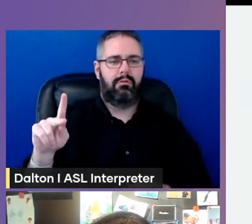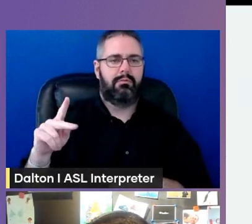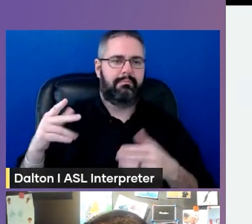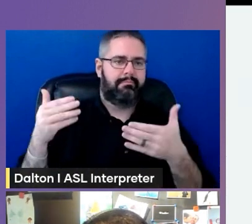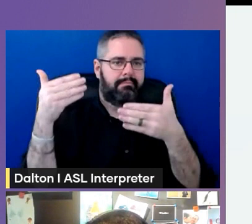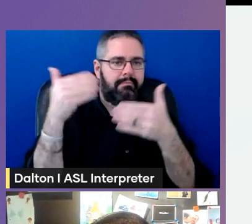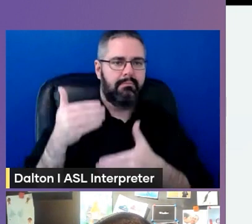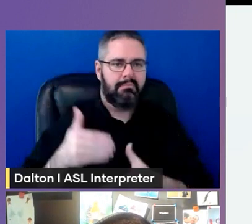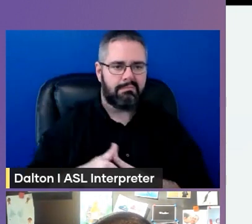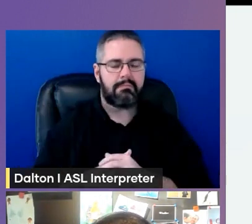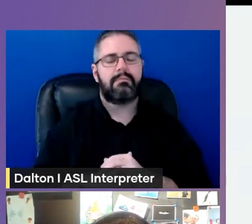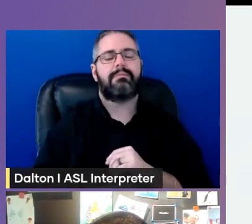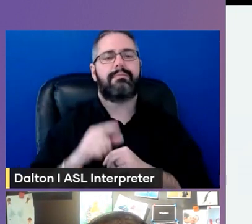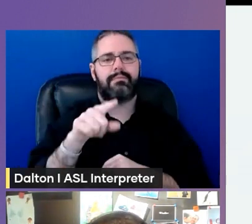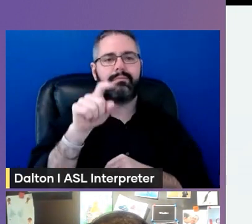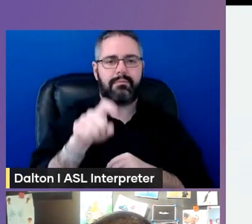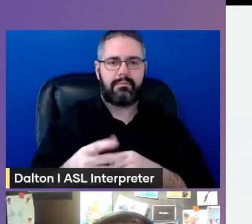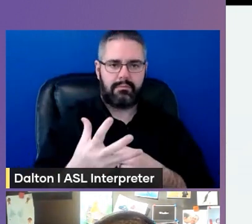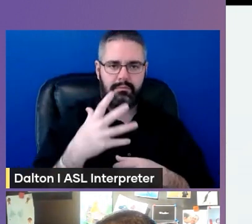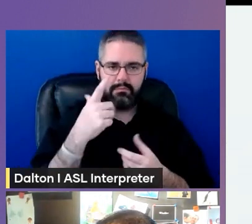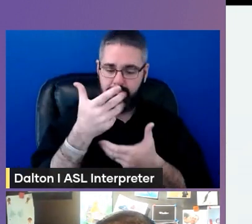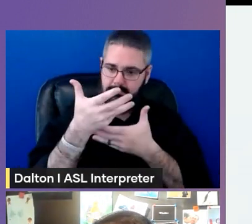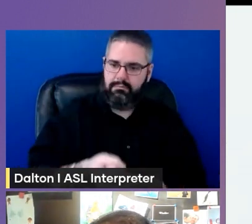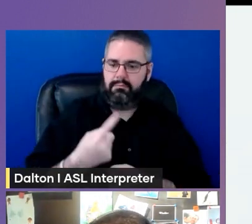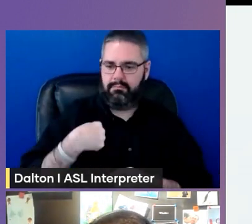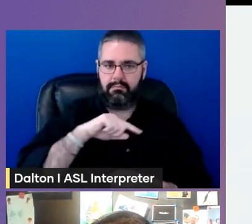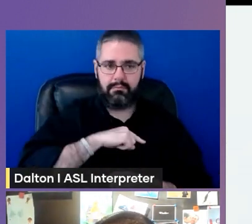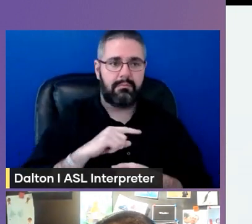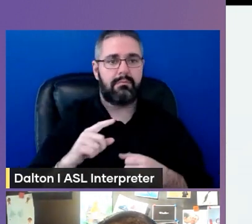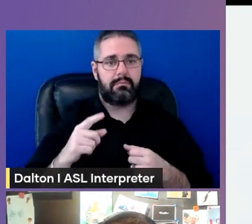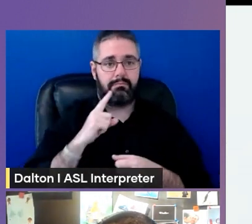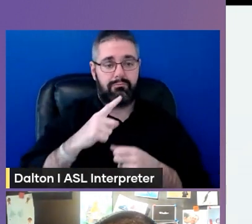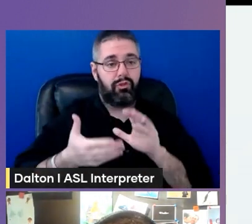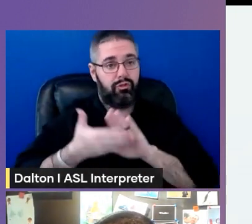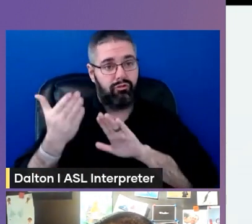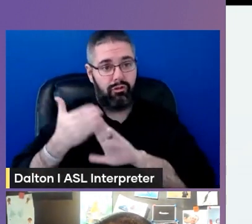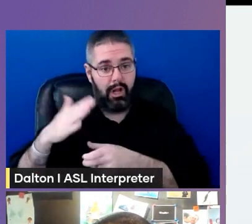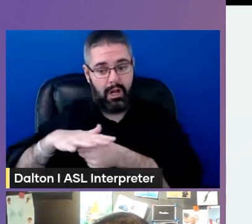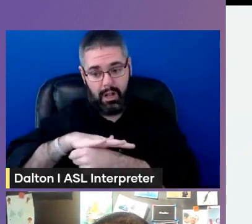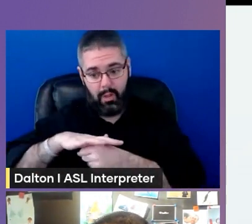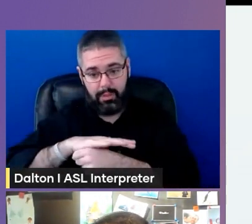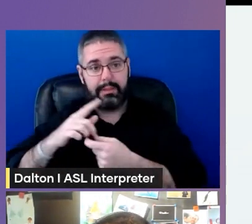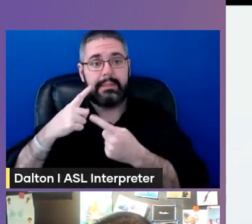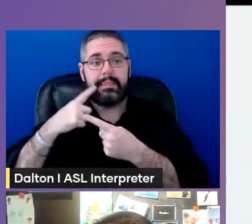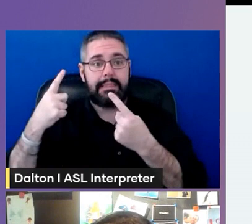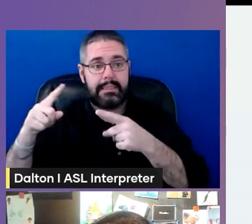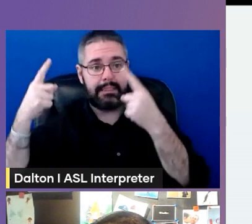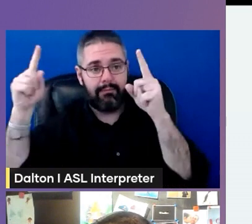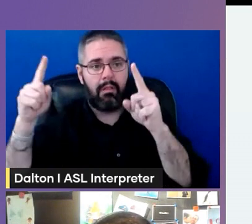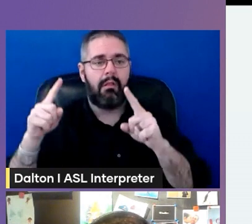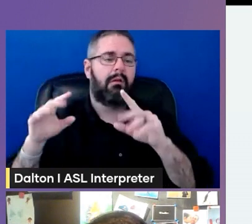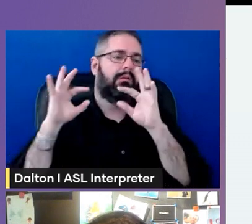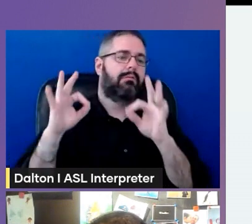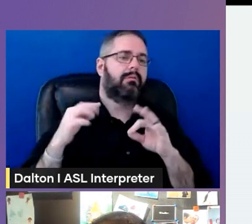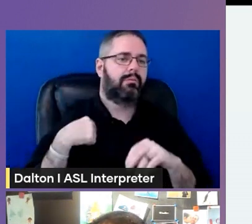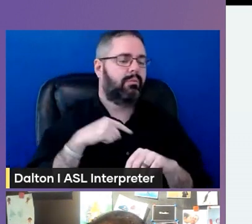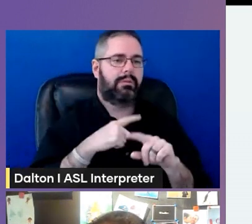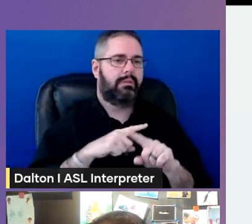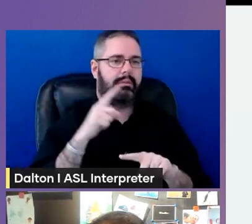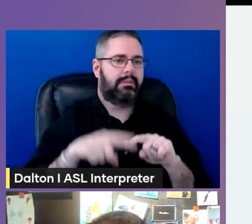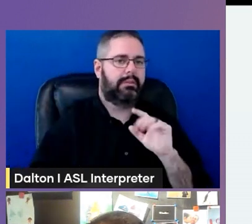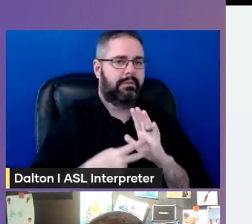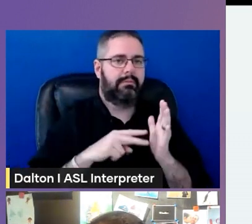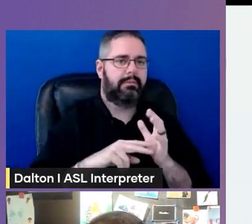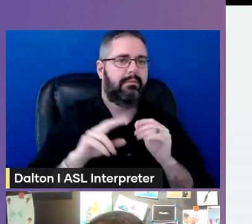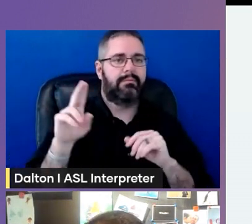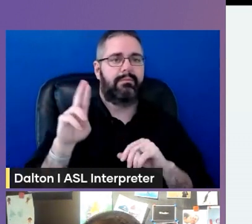You must believe us when we say, we ran it locally, it was successful. We can add, there's an URL we can